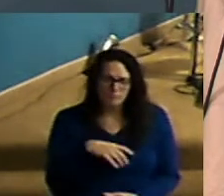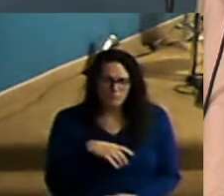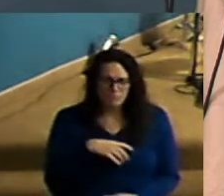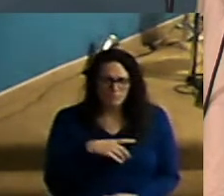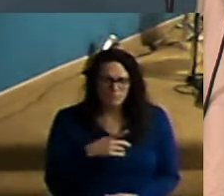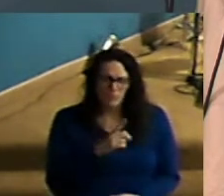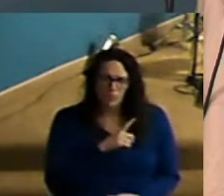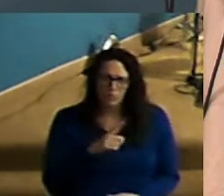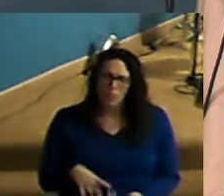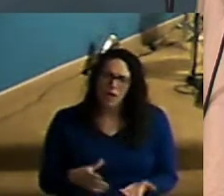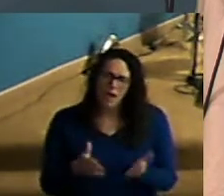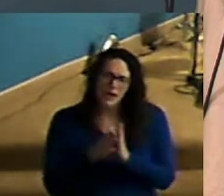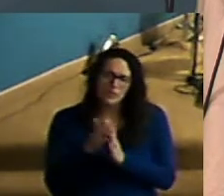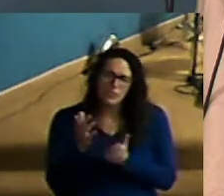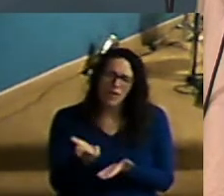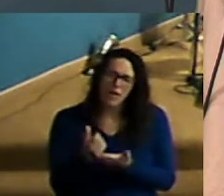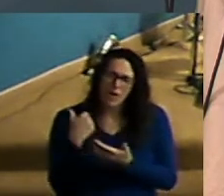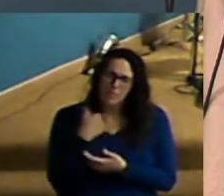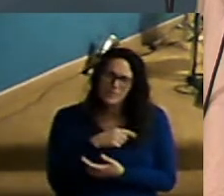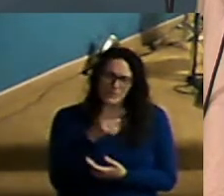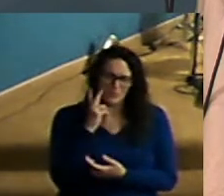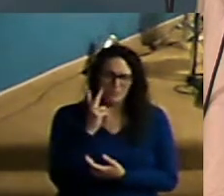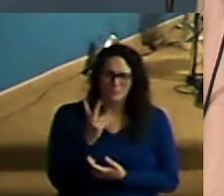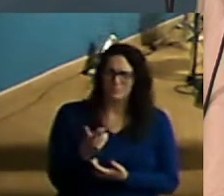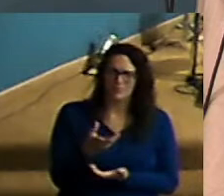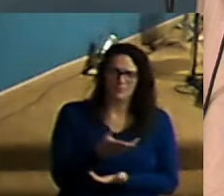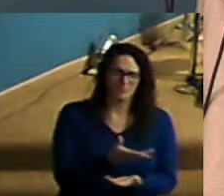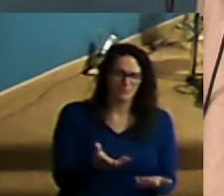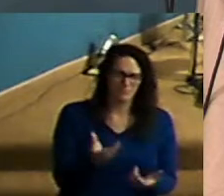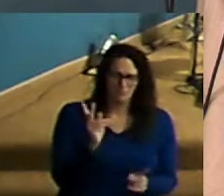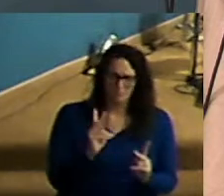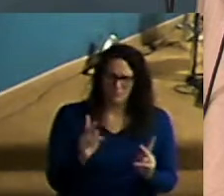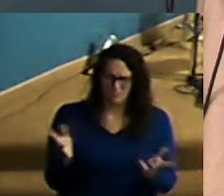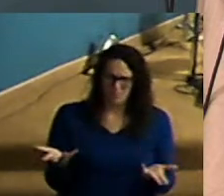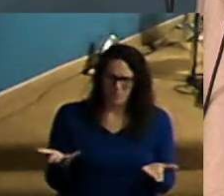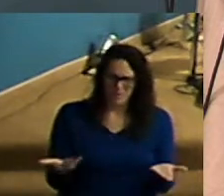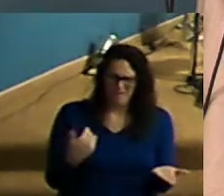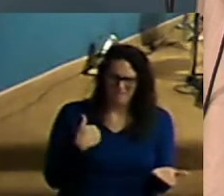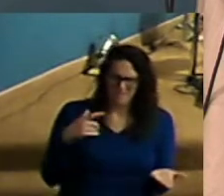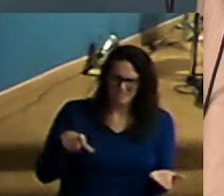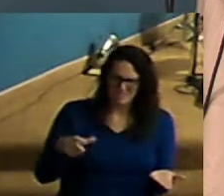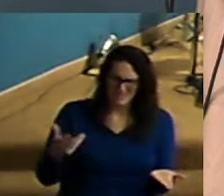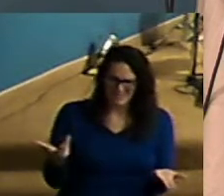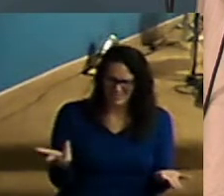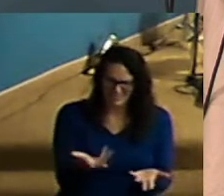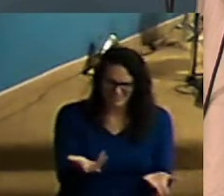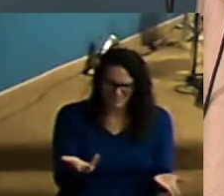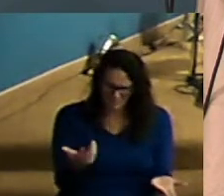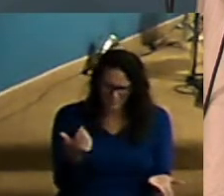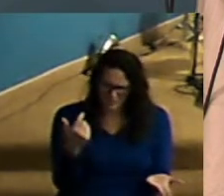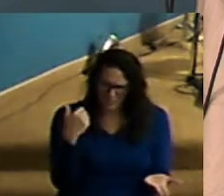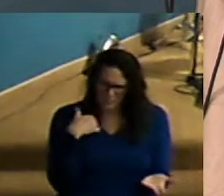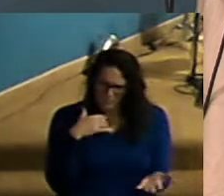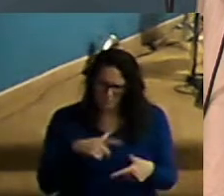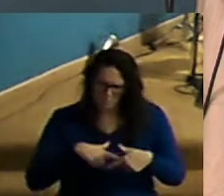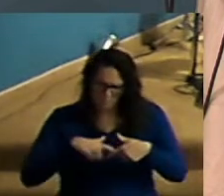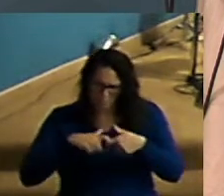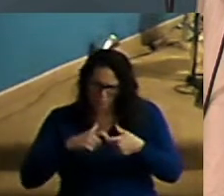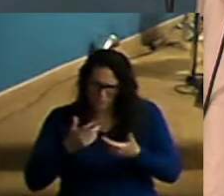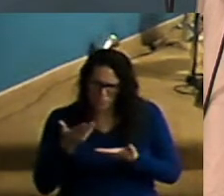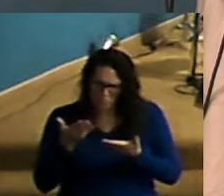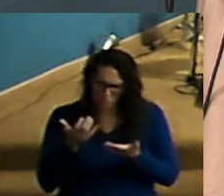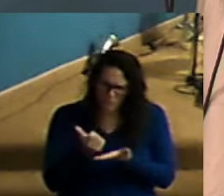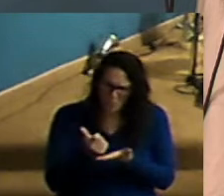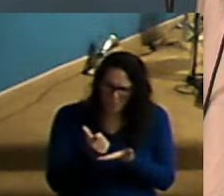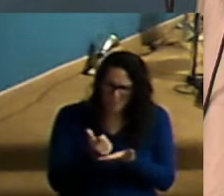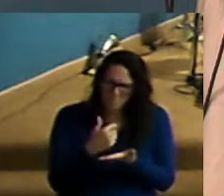Jesus, help us to have eyes to see those needs right in front of us and to pause and to offer to help. I